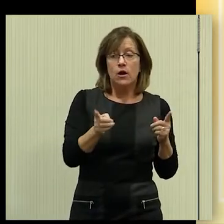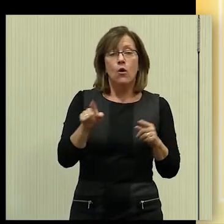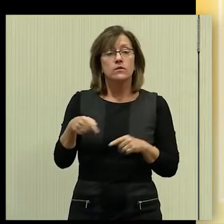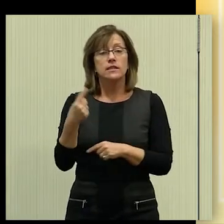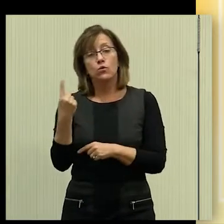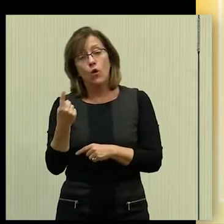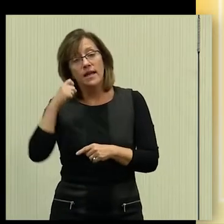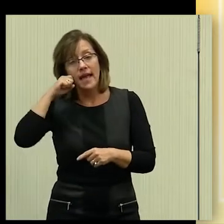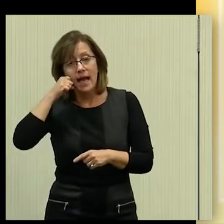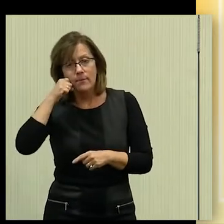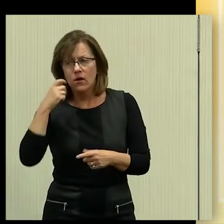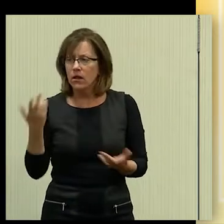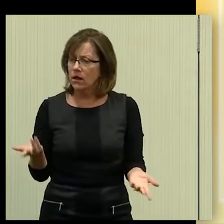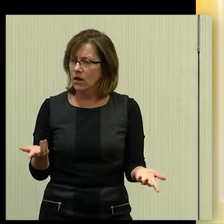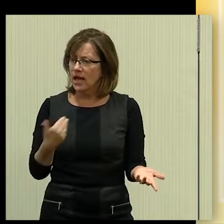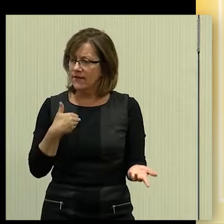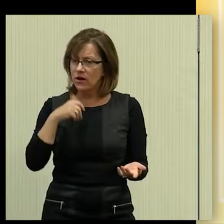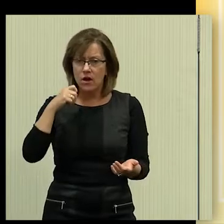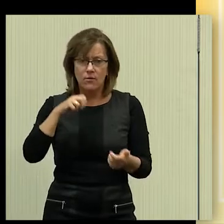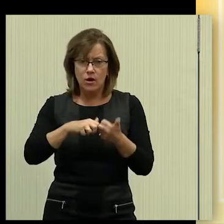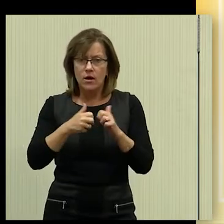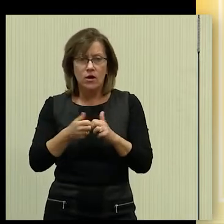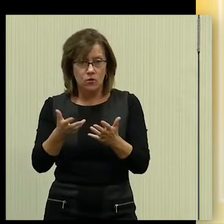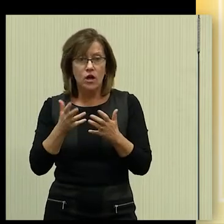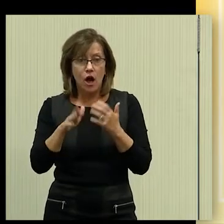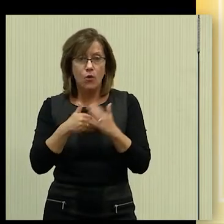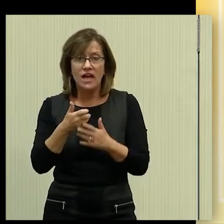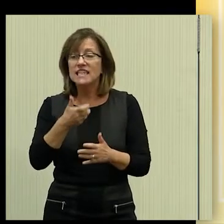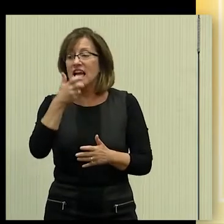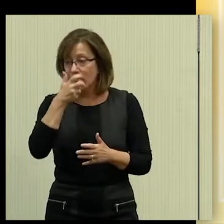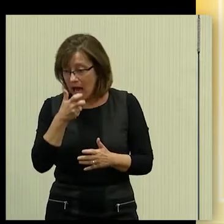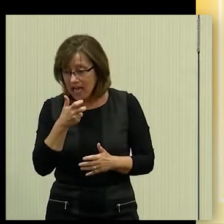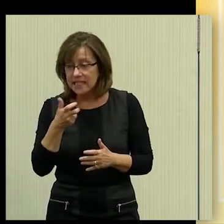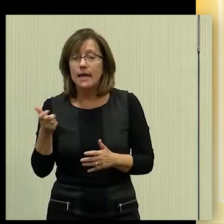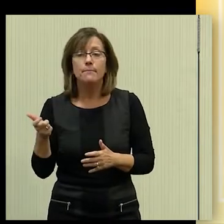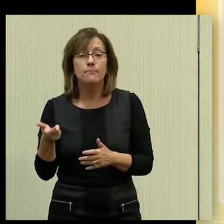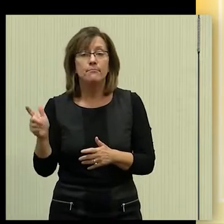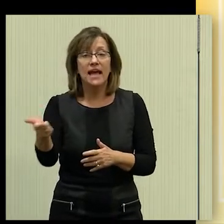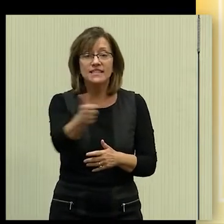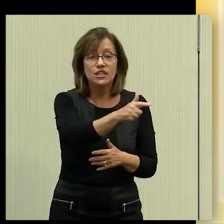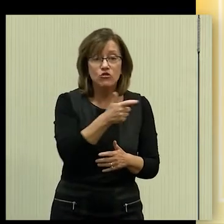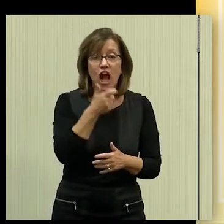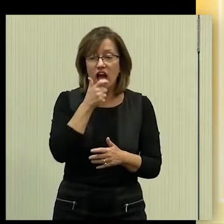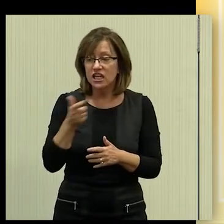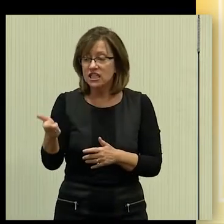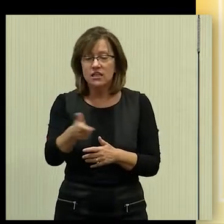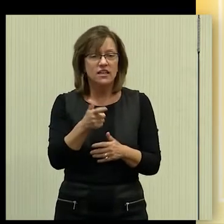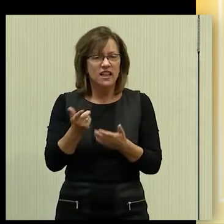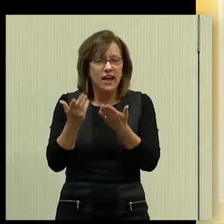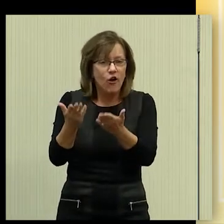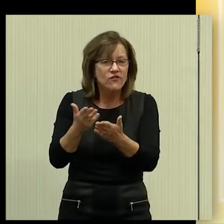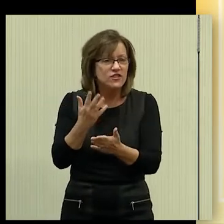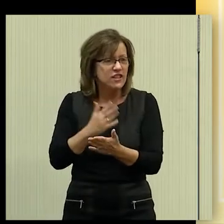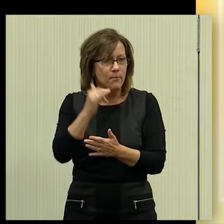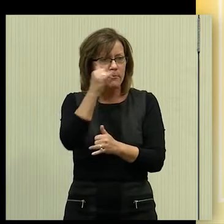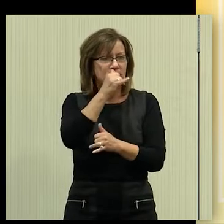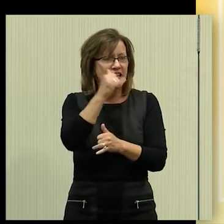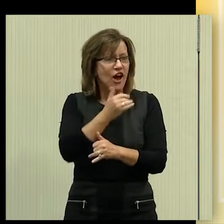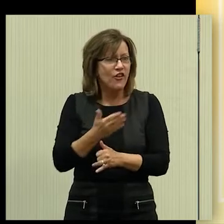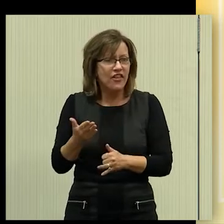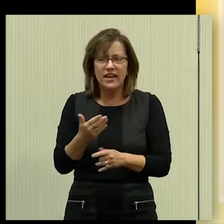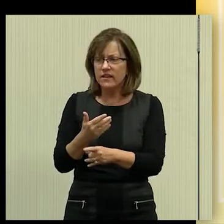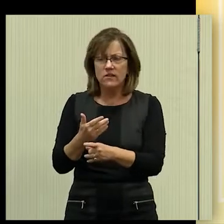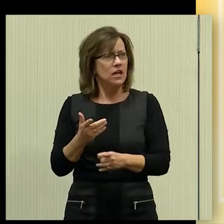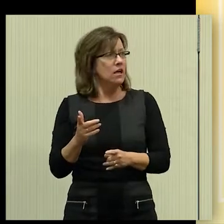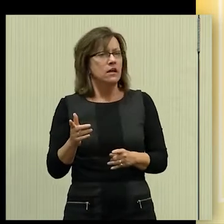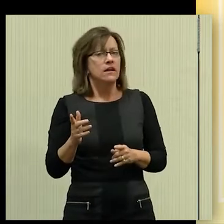apple. We have a problem. Does everybody want to take a bite and pass it around? You know, you kind of pose some bizarre, how are we going to handle this? And get